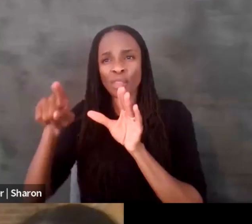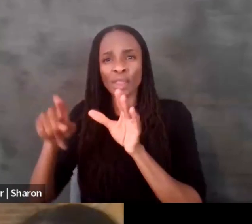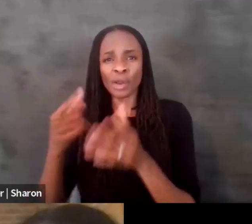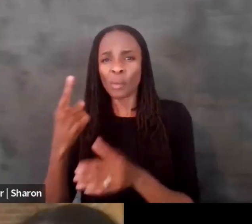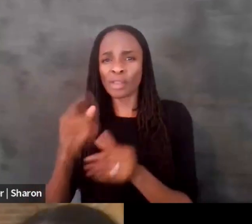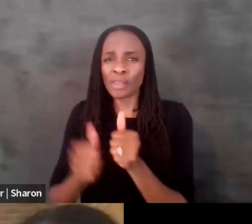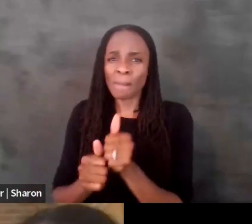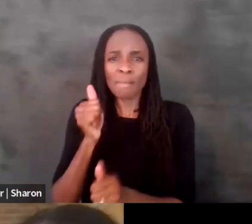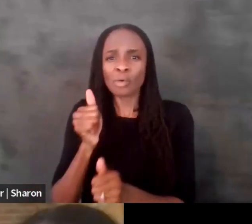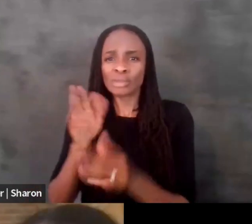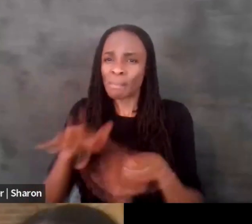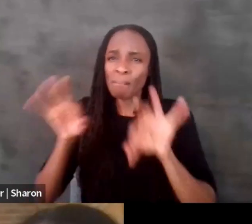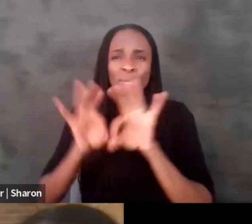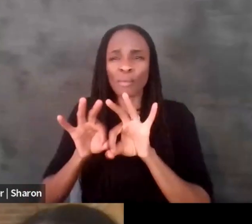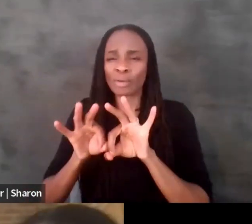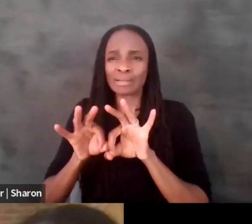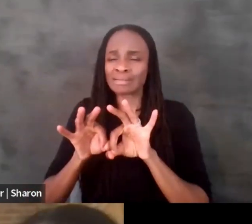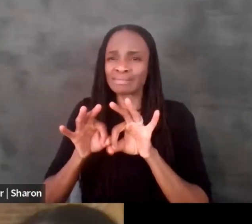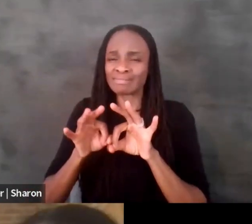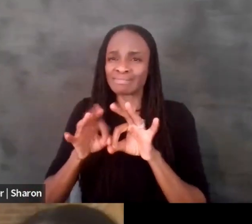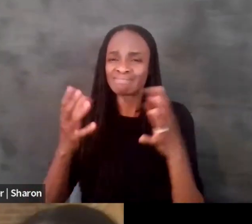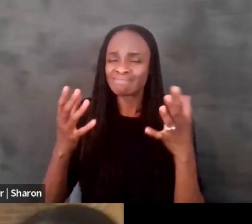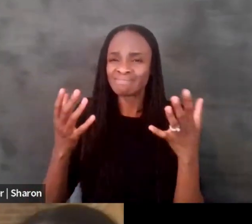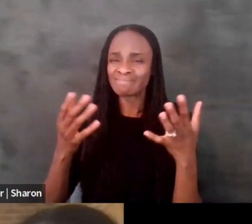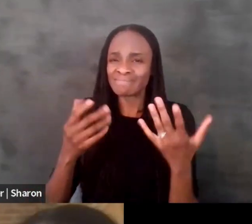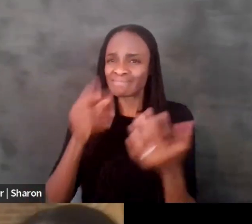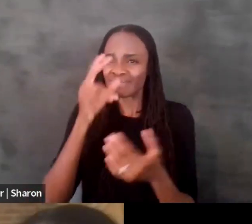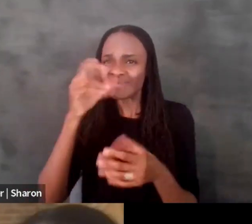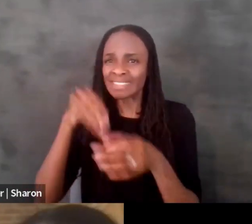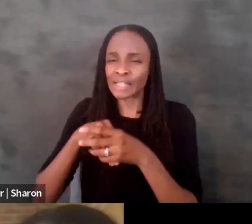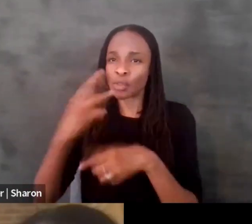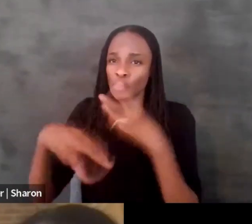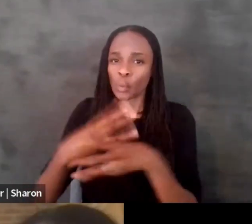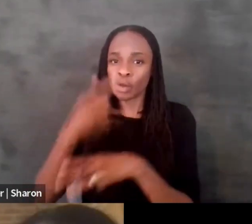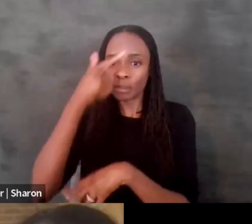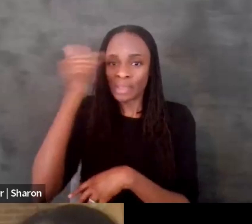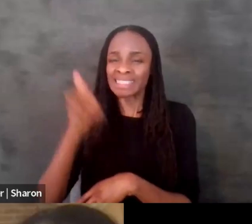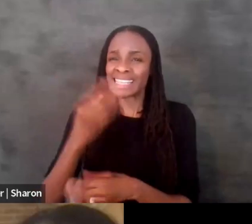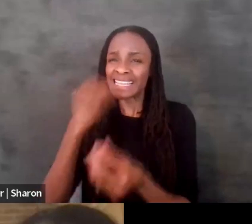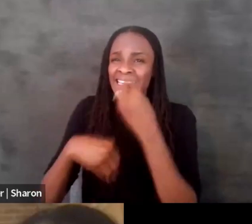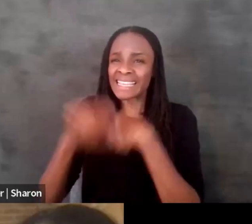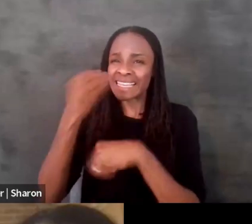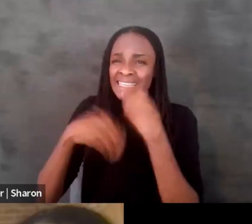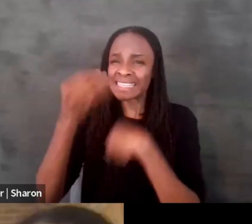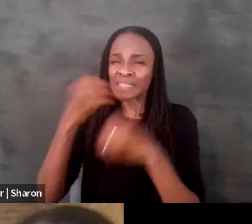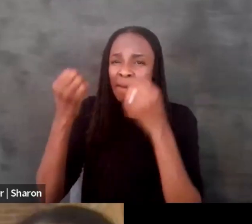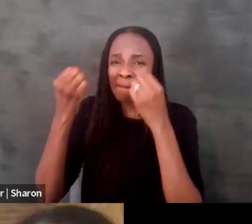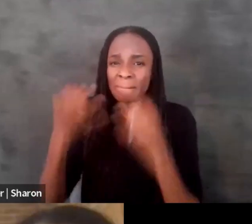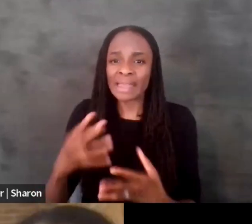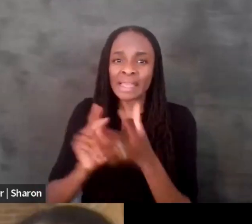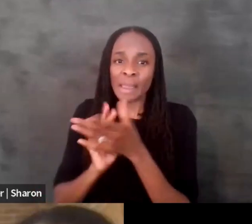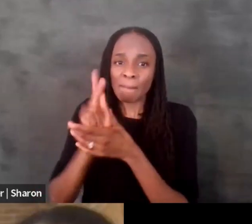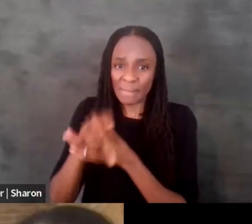in the world because it actually it eats a lot of plant tissues